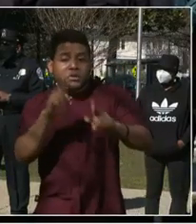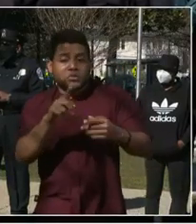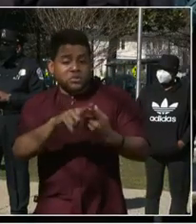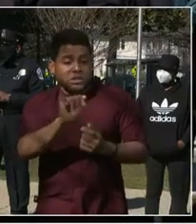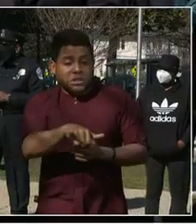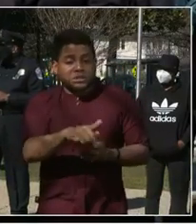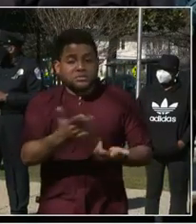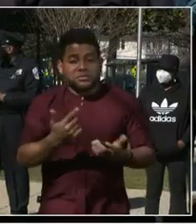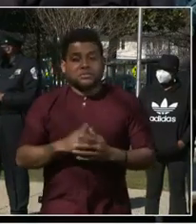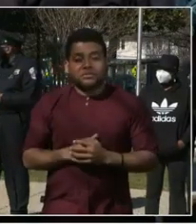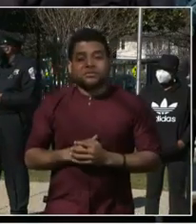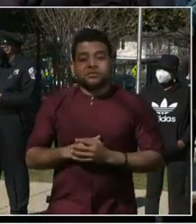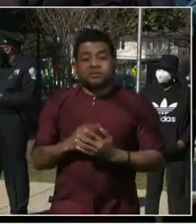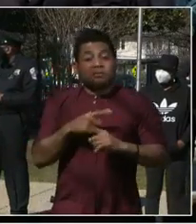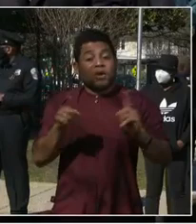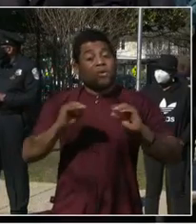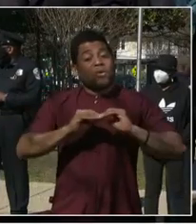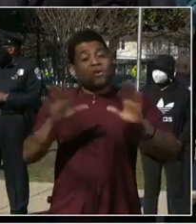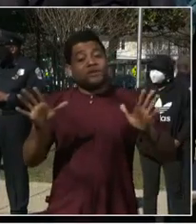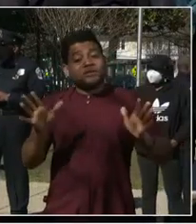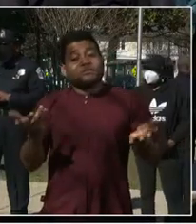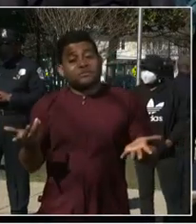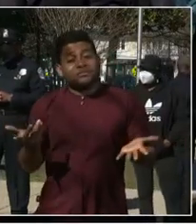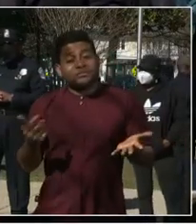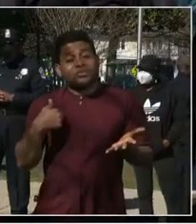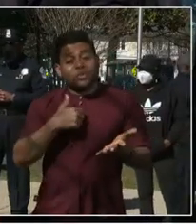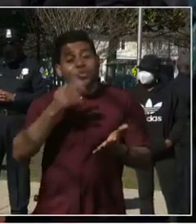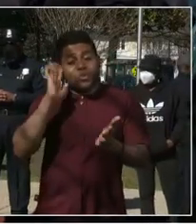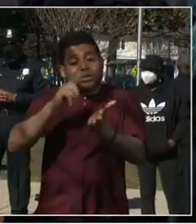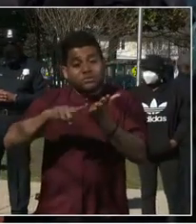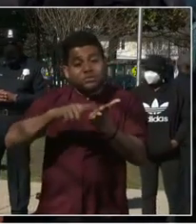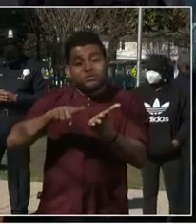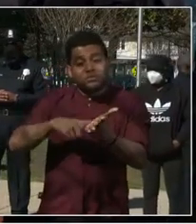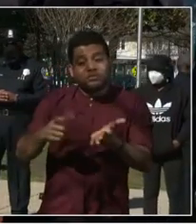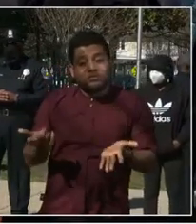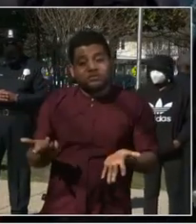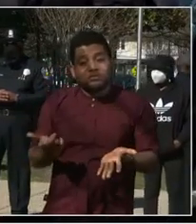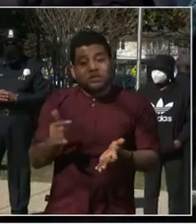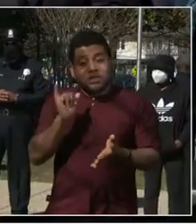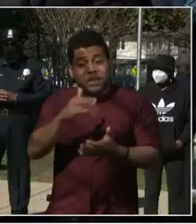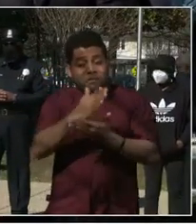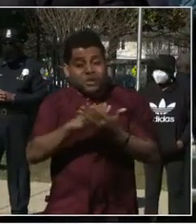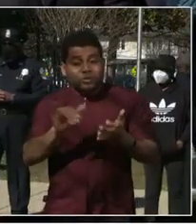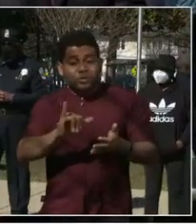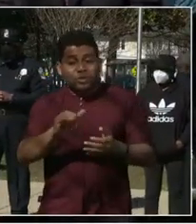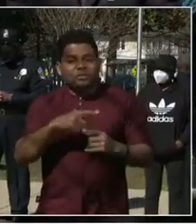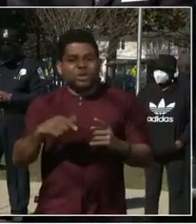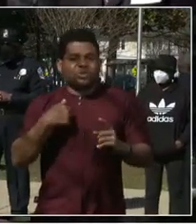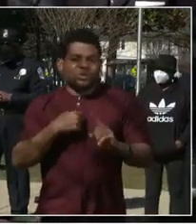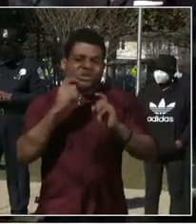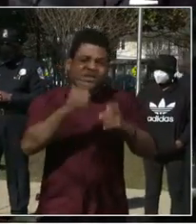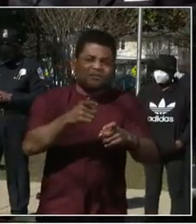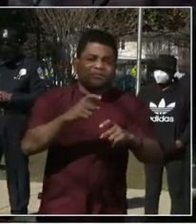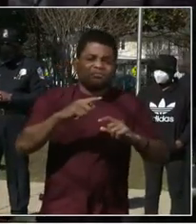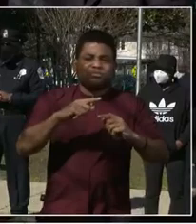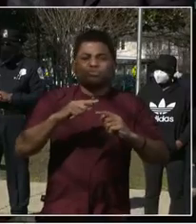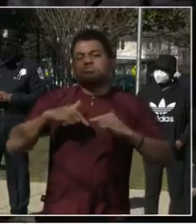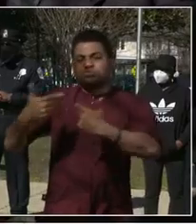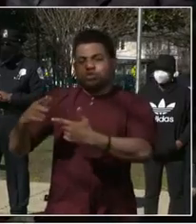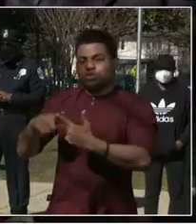that. Obviously, that we'll investigate, what we need to investigate, but I'll leave that to the experts.